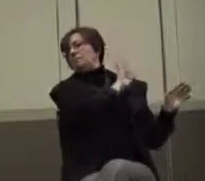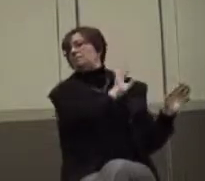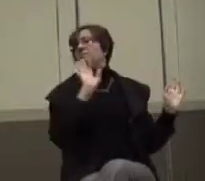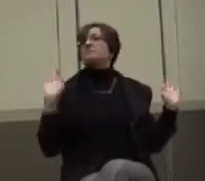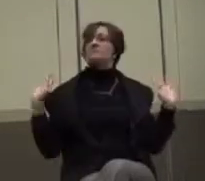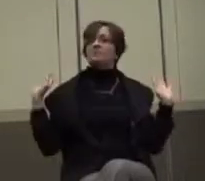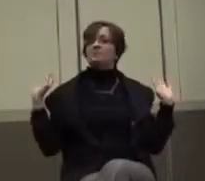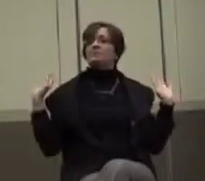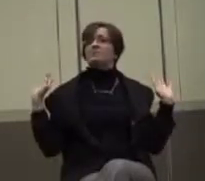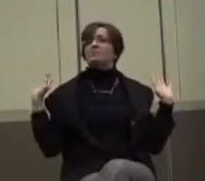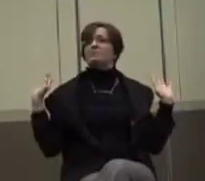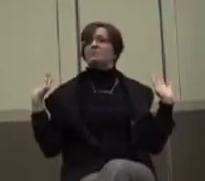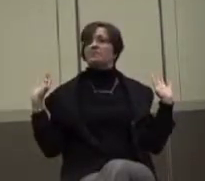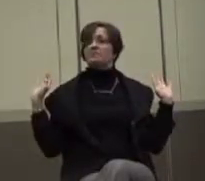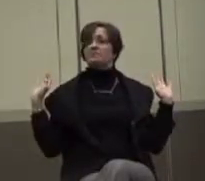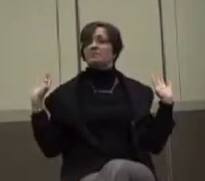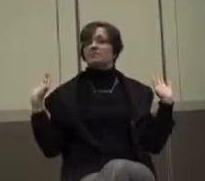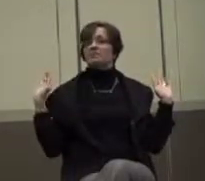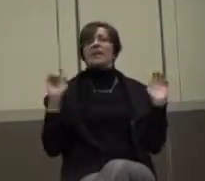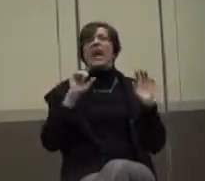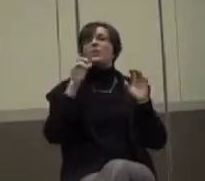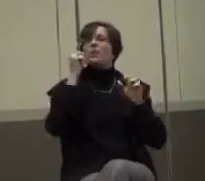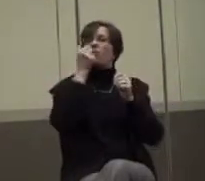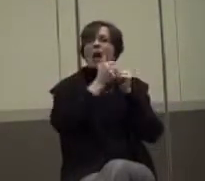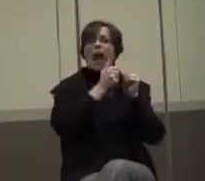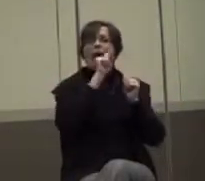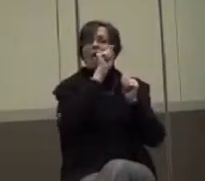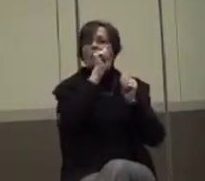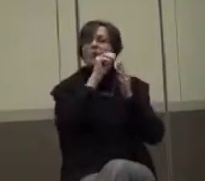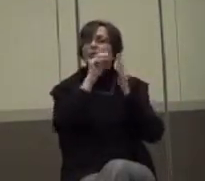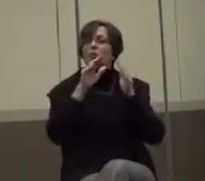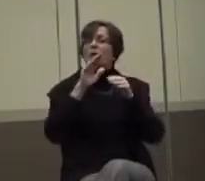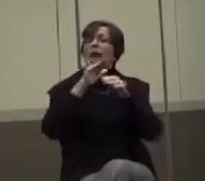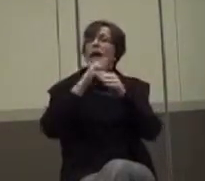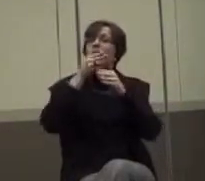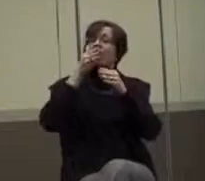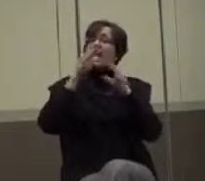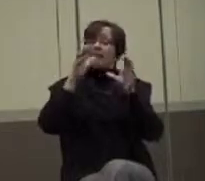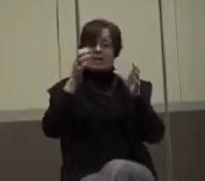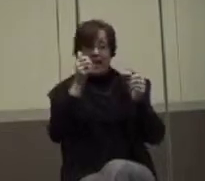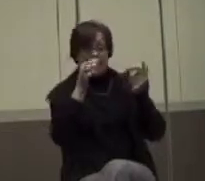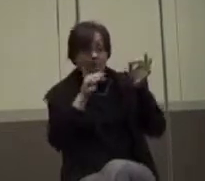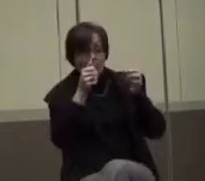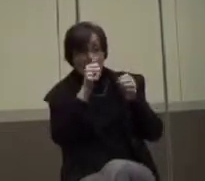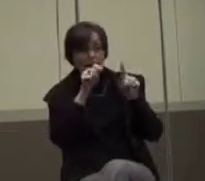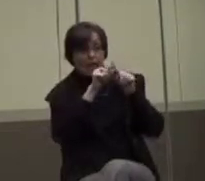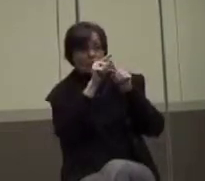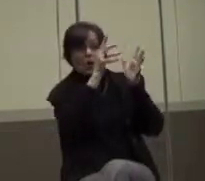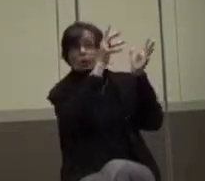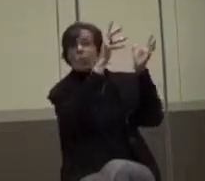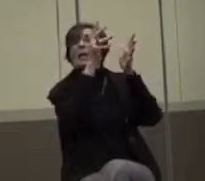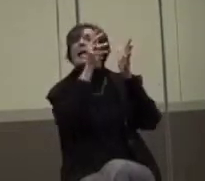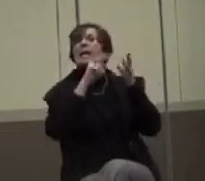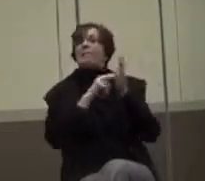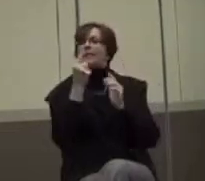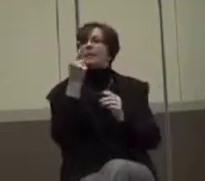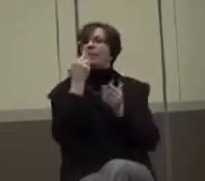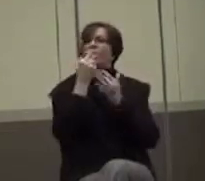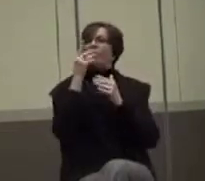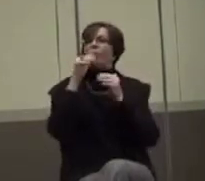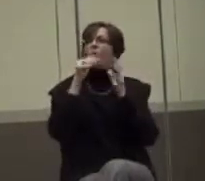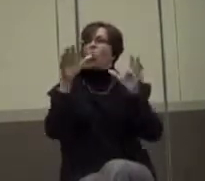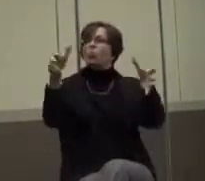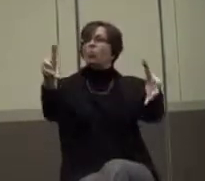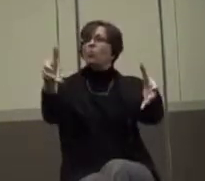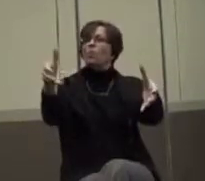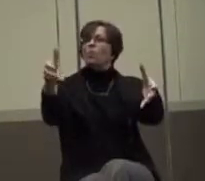Okay? I do that for every student. At the end of the period, if any stars remain, it means something good for the whole group. So I used to do the